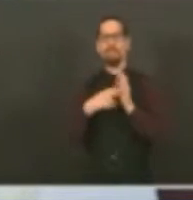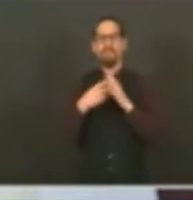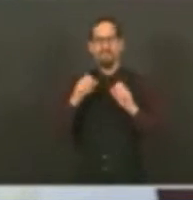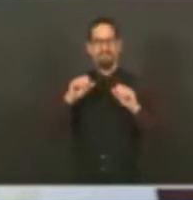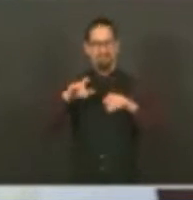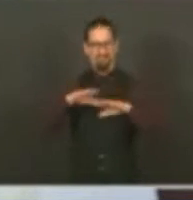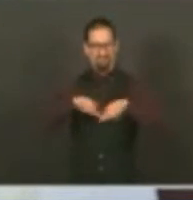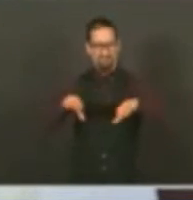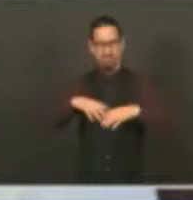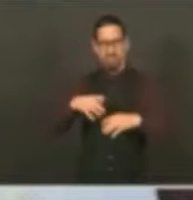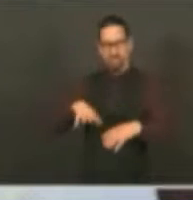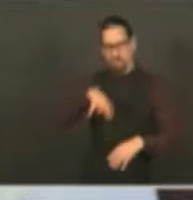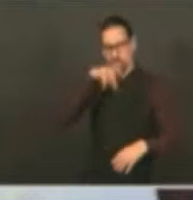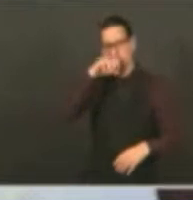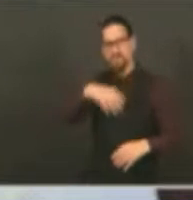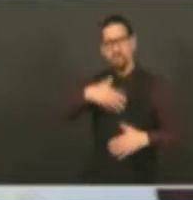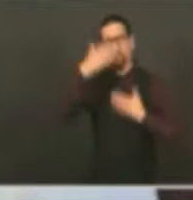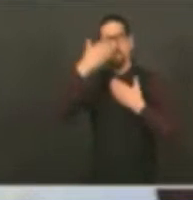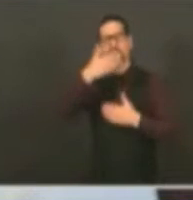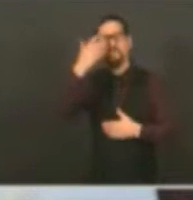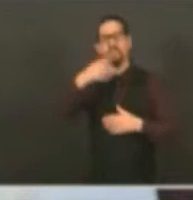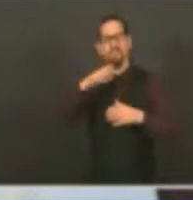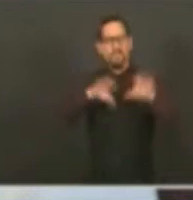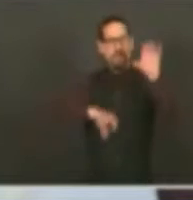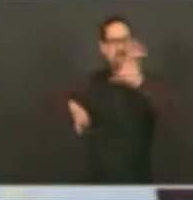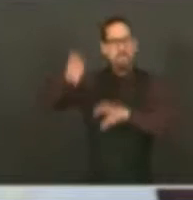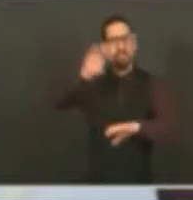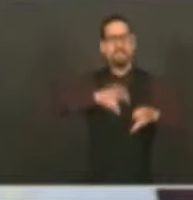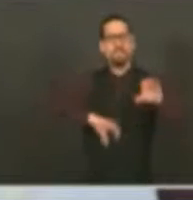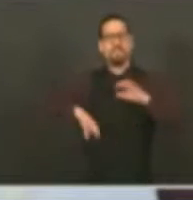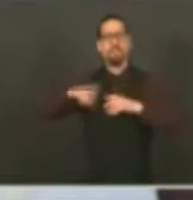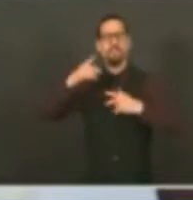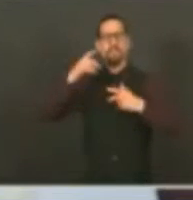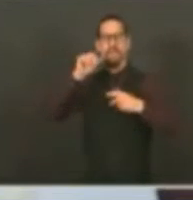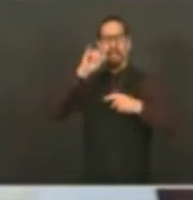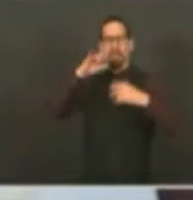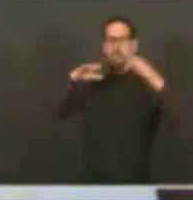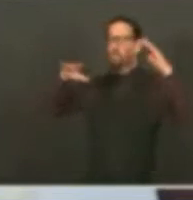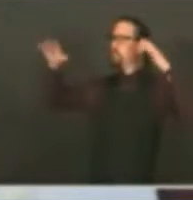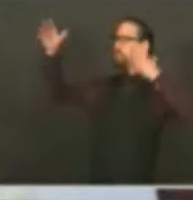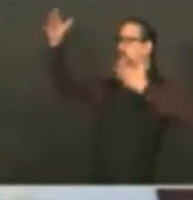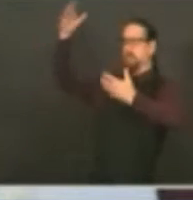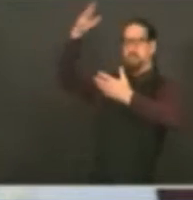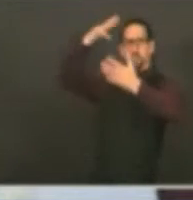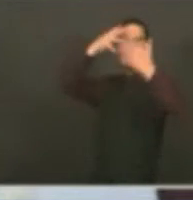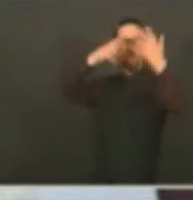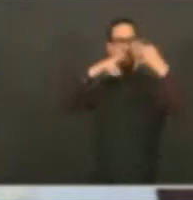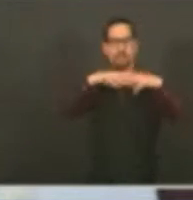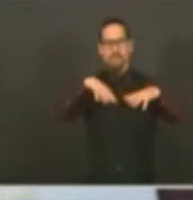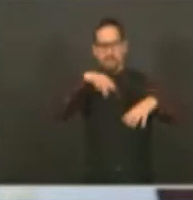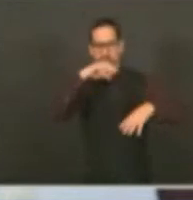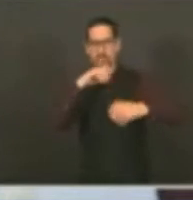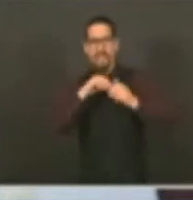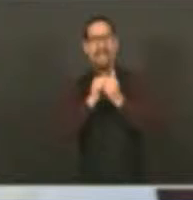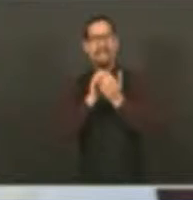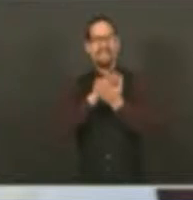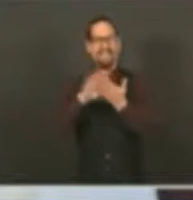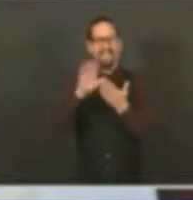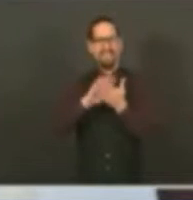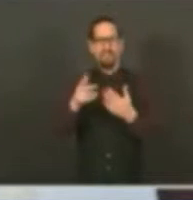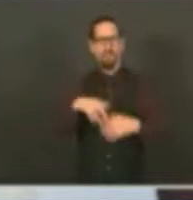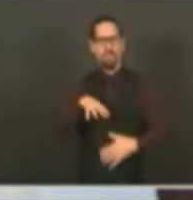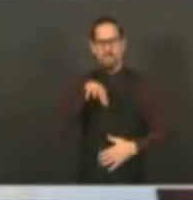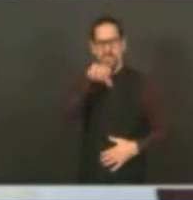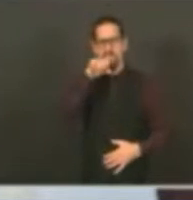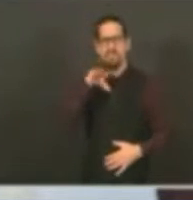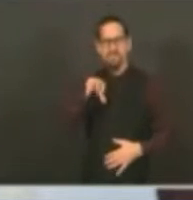even stronger when you're indoors. It's a sign of what's happening with the air. It's harder to ventilate adequately. You're breathing harder if you